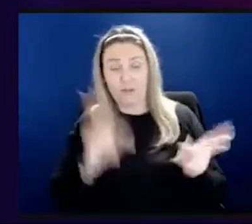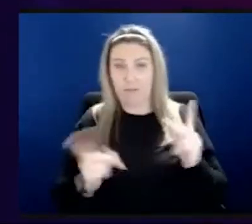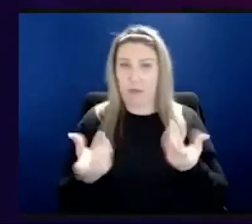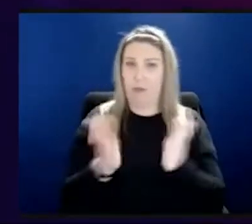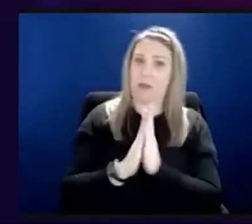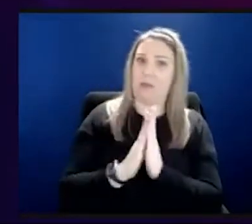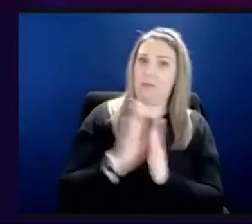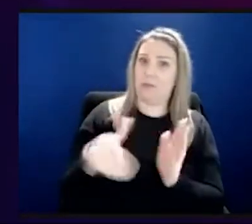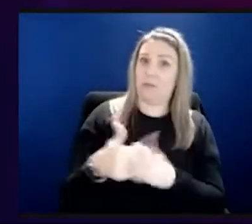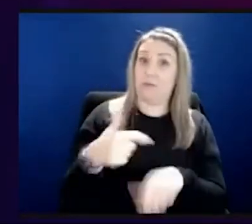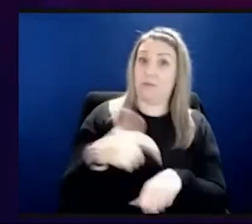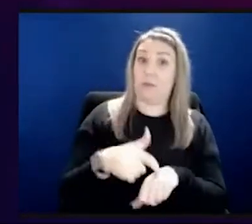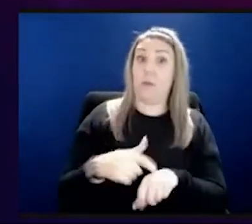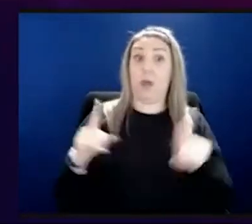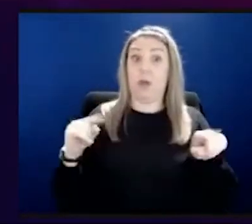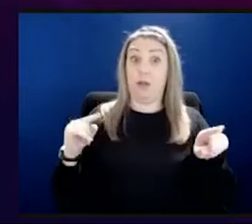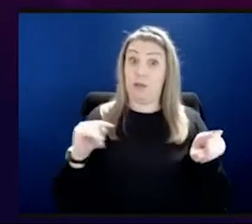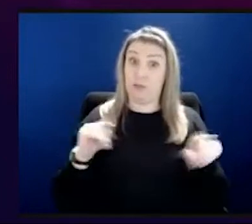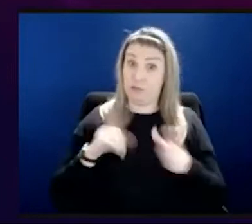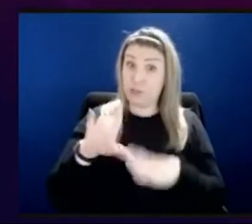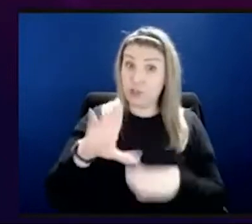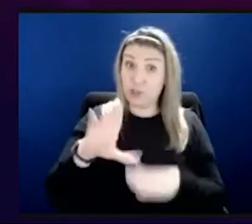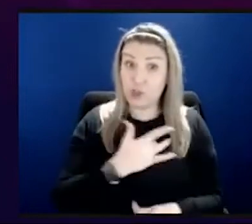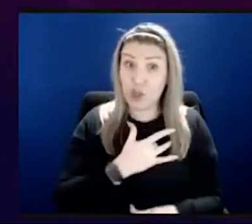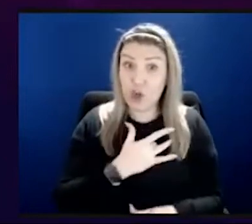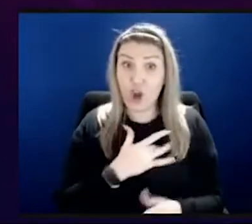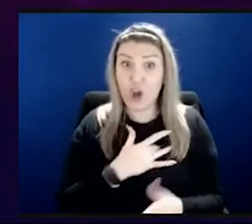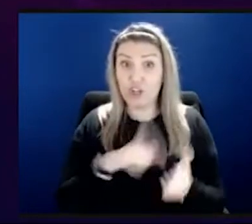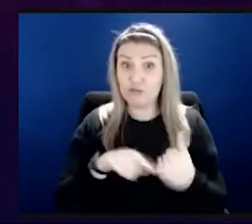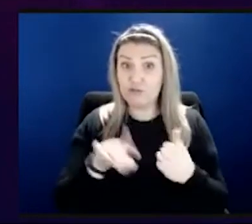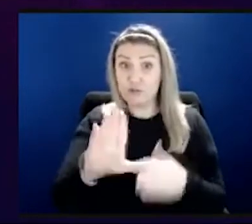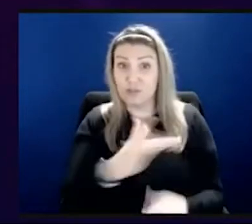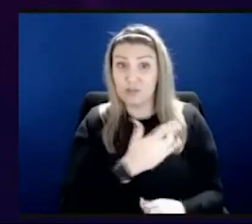like, dude, go get your heart checked out. Go get your heart checked out. Right. So,